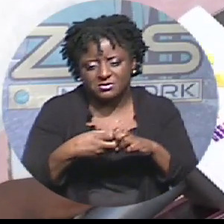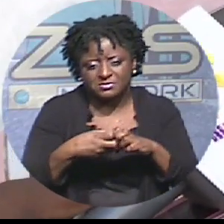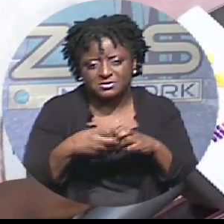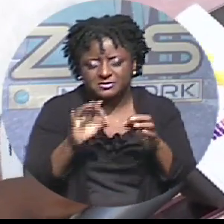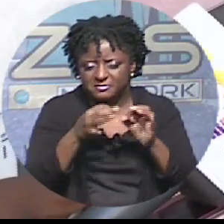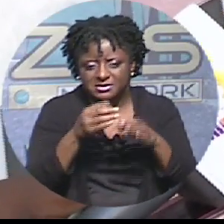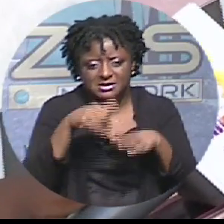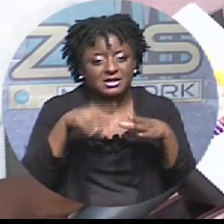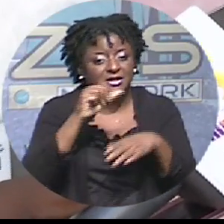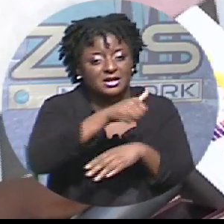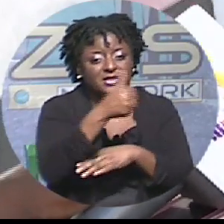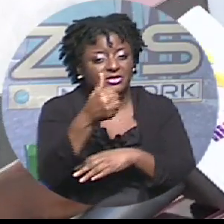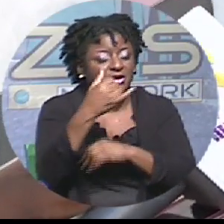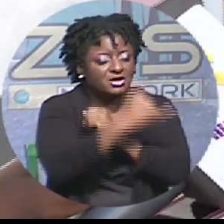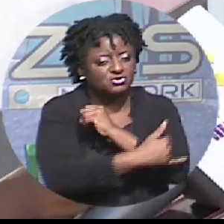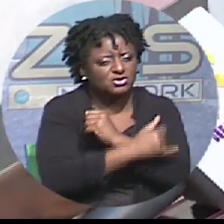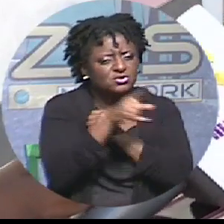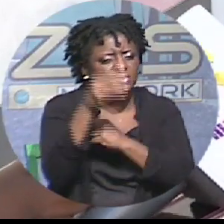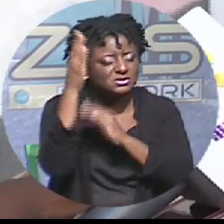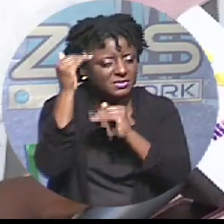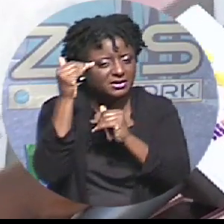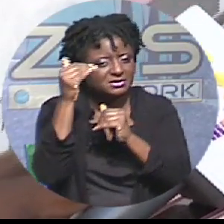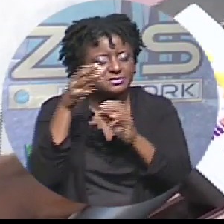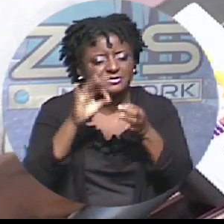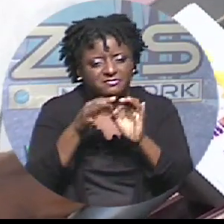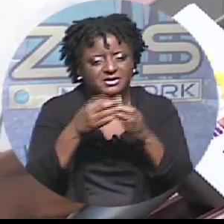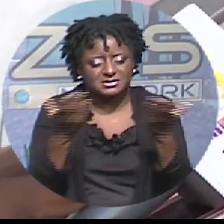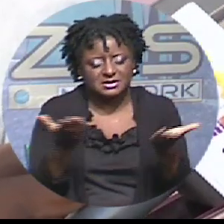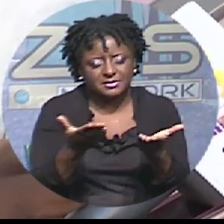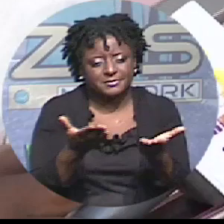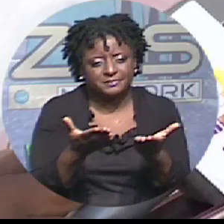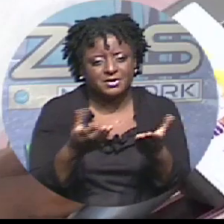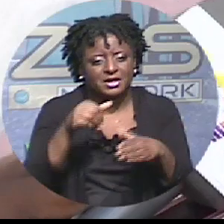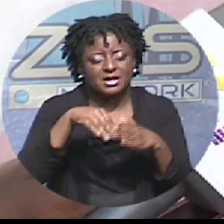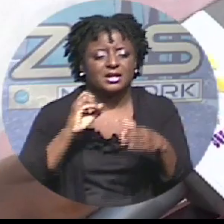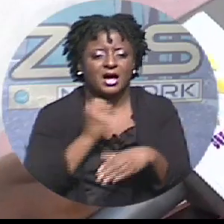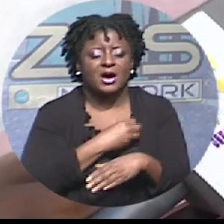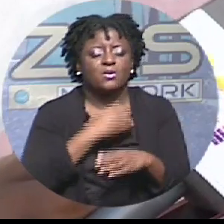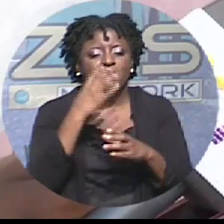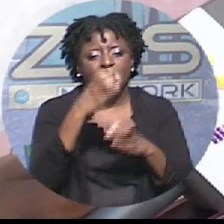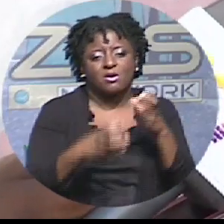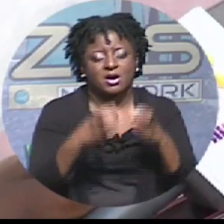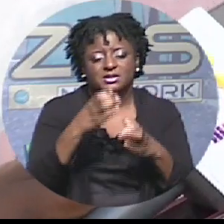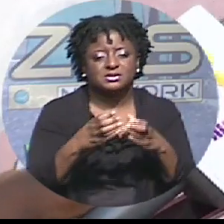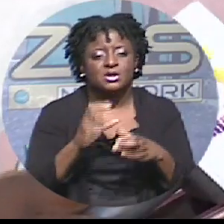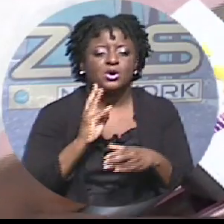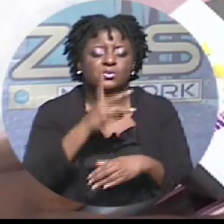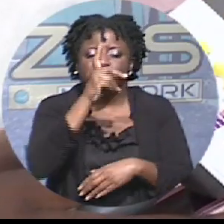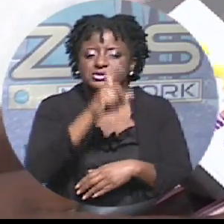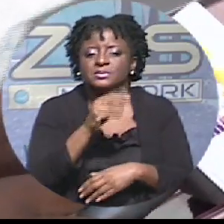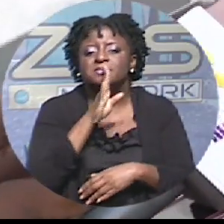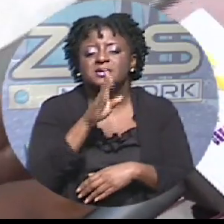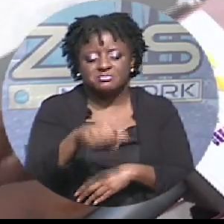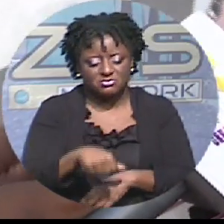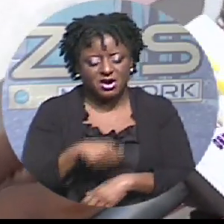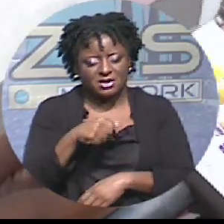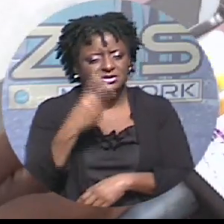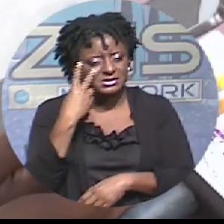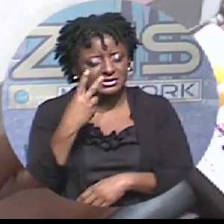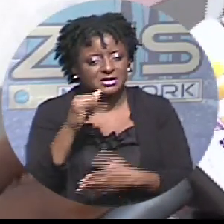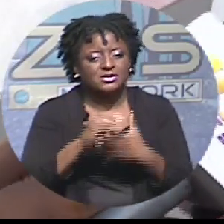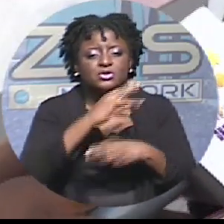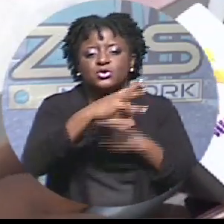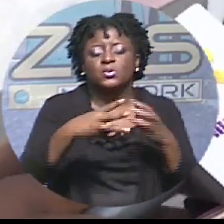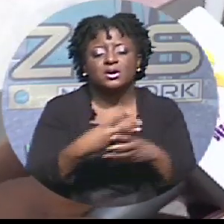would be dealt with here. And our courts, as Bahamians, we should be very, very proud to see that the world can see that